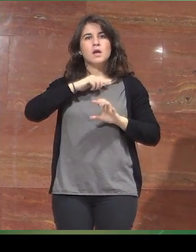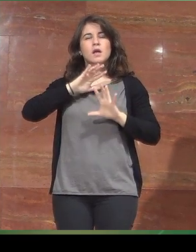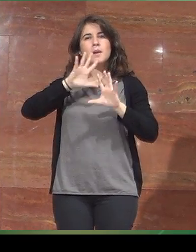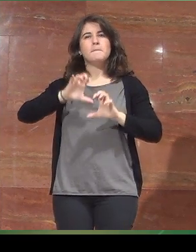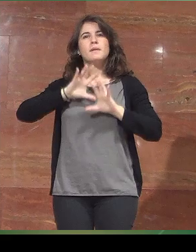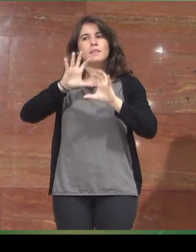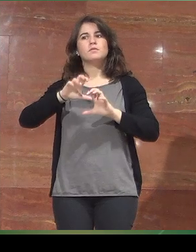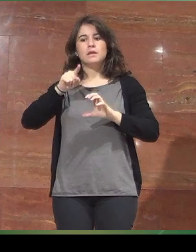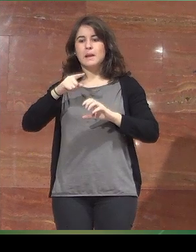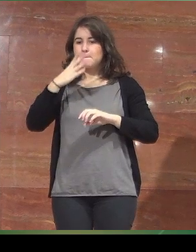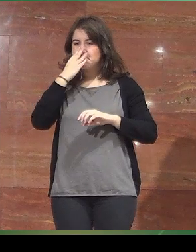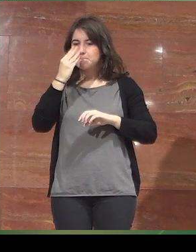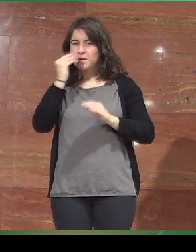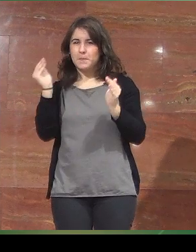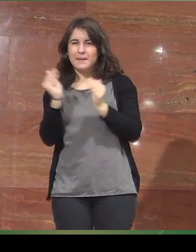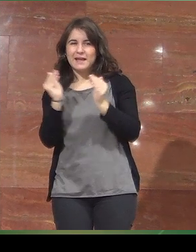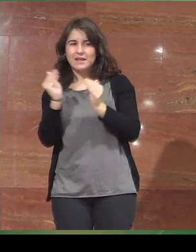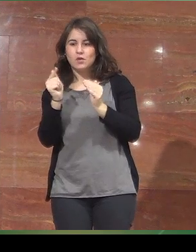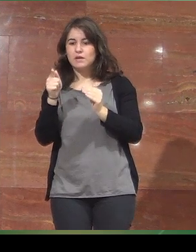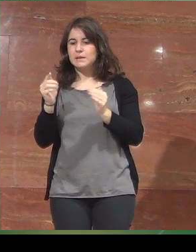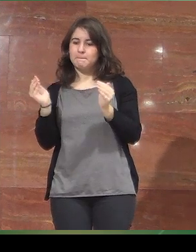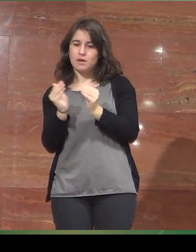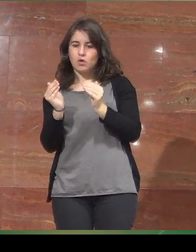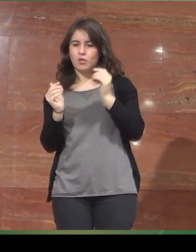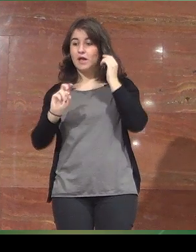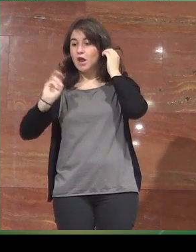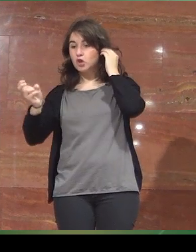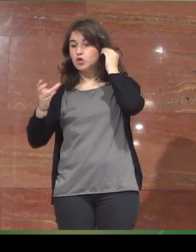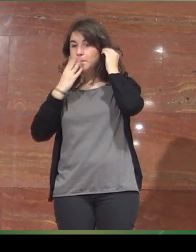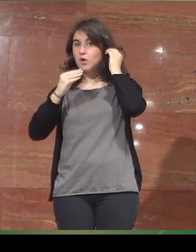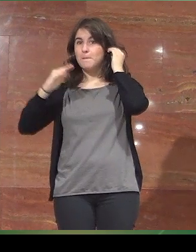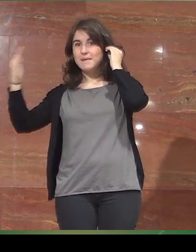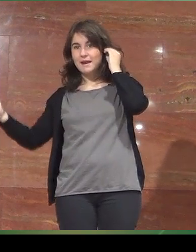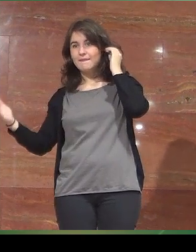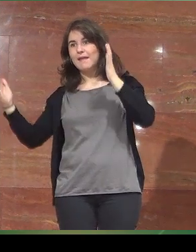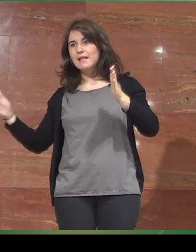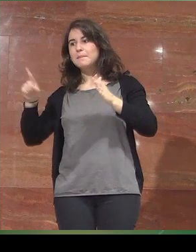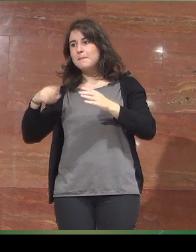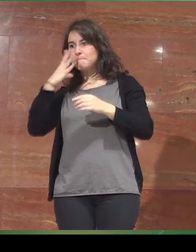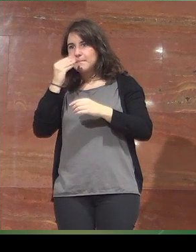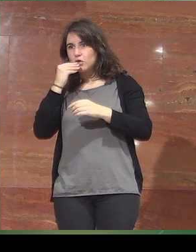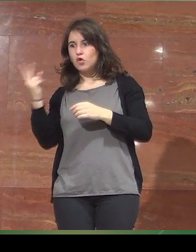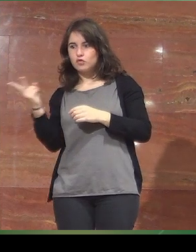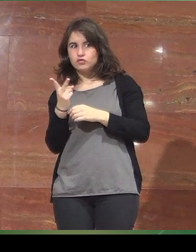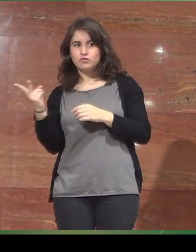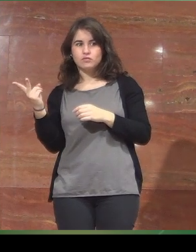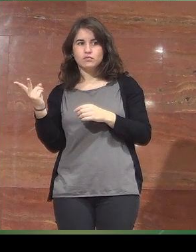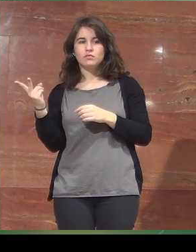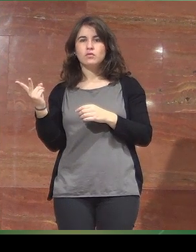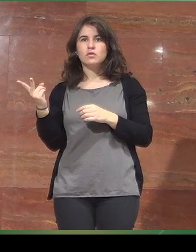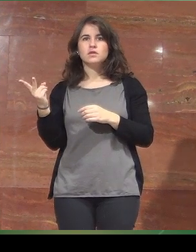dog. So this connection, this capacity of making families,